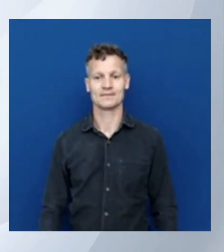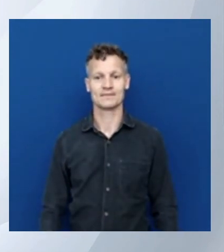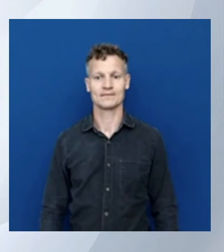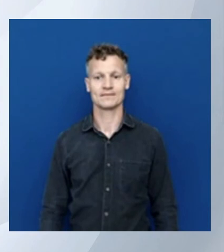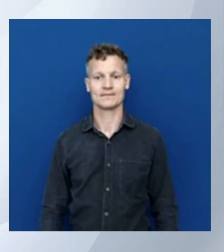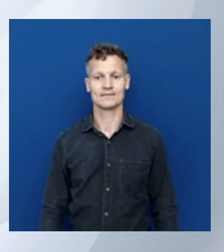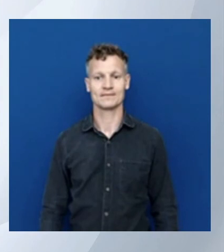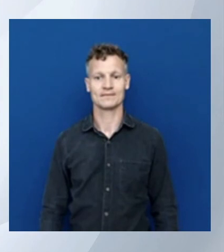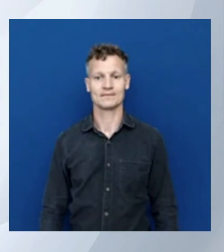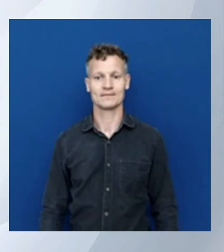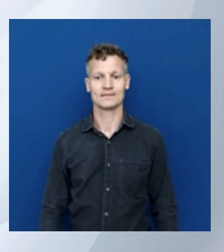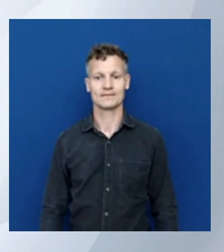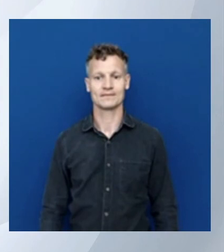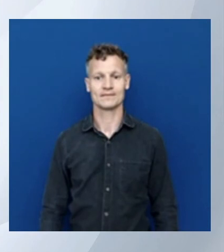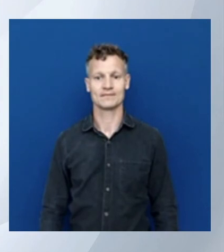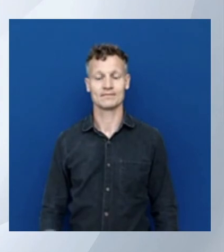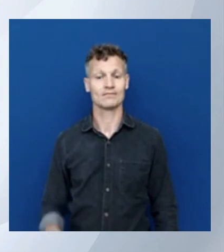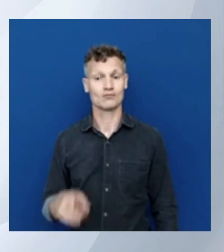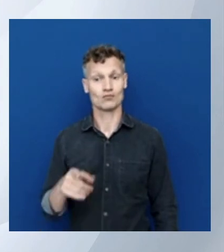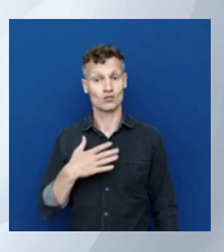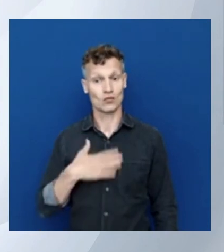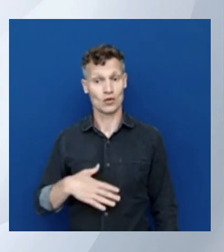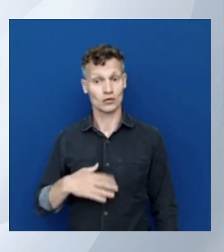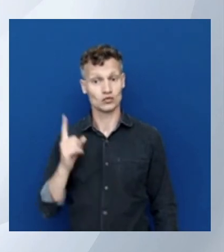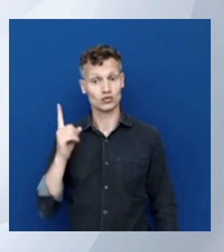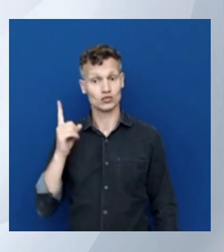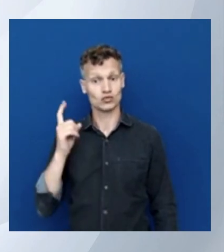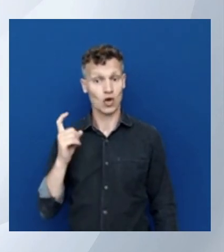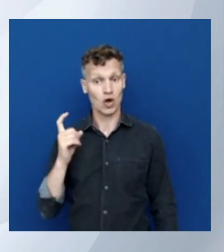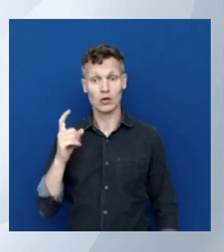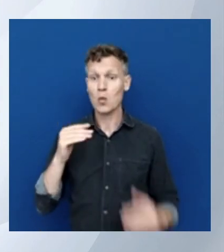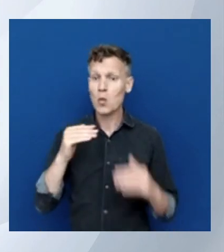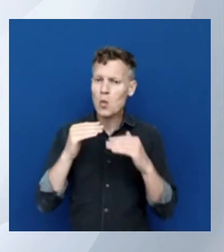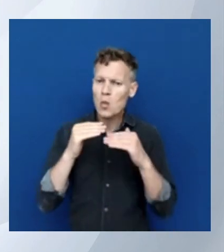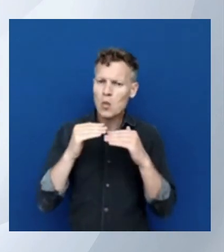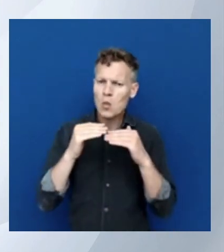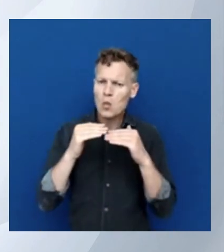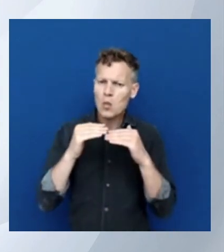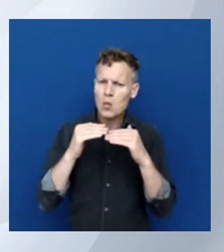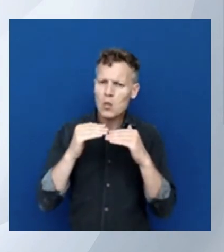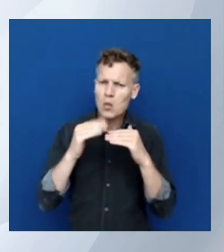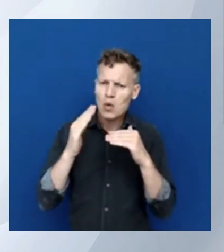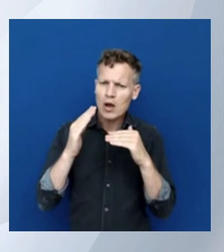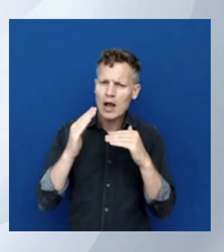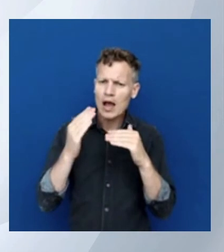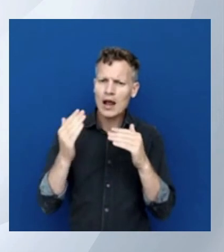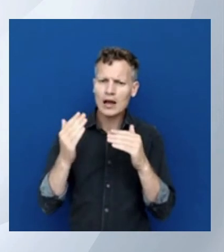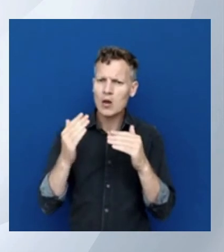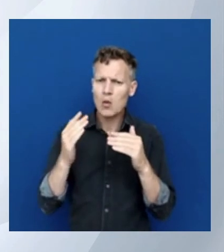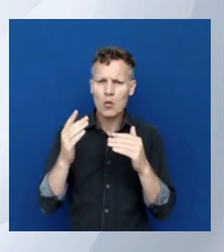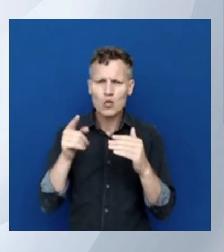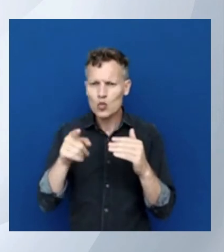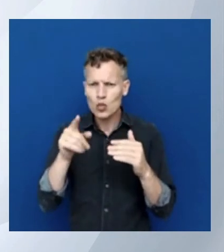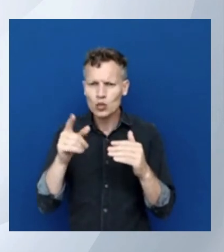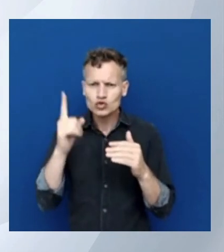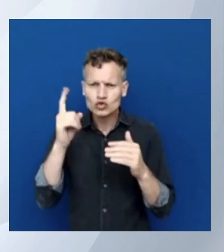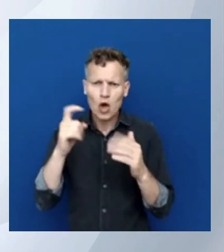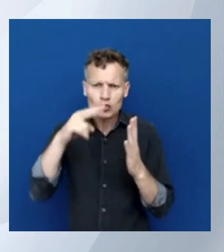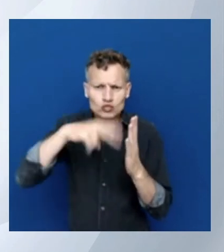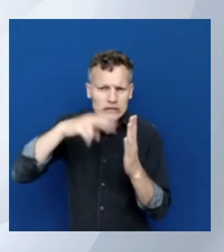can you one more time mention, where people can start reading more on this topic?